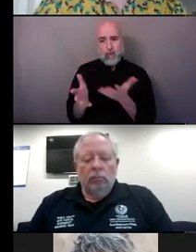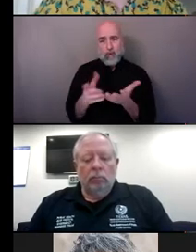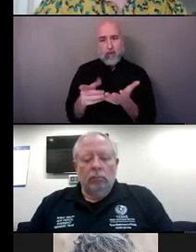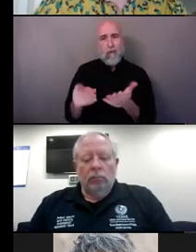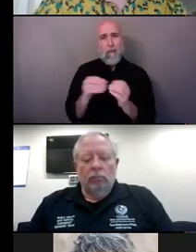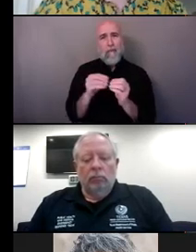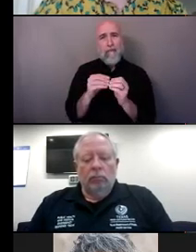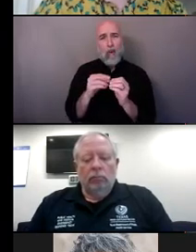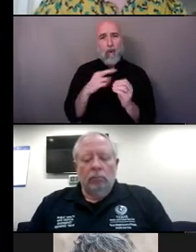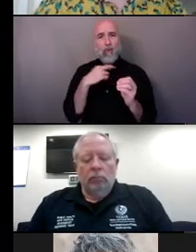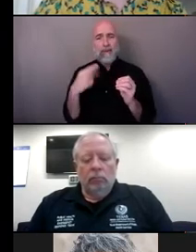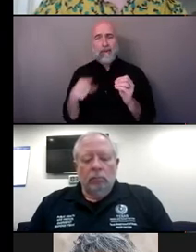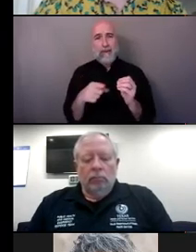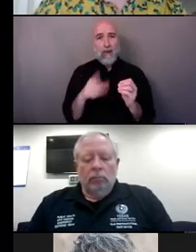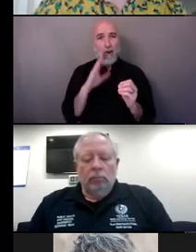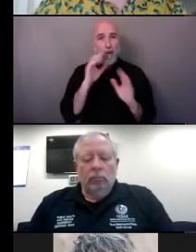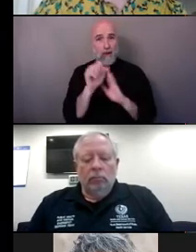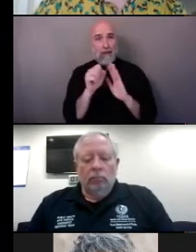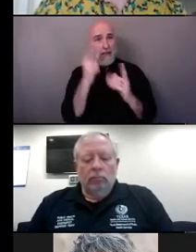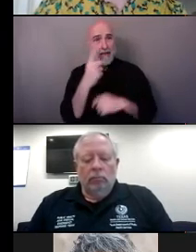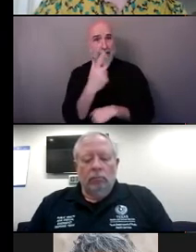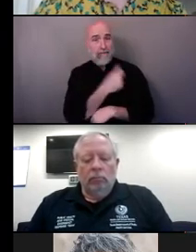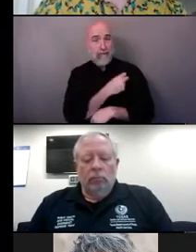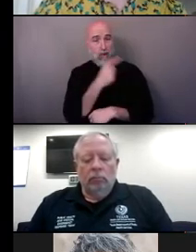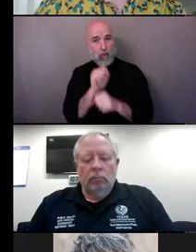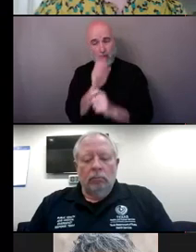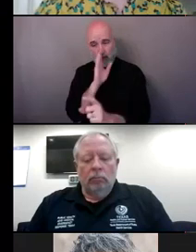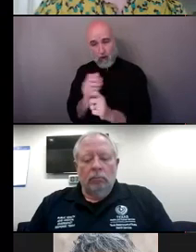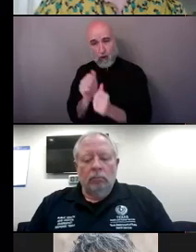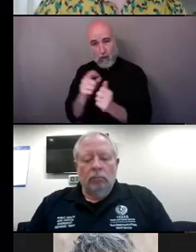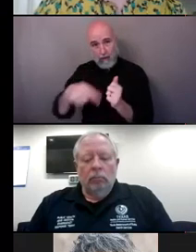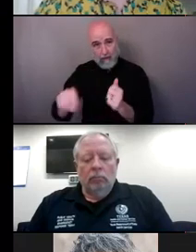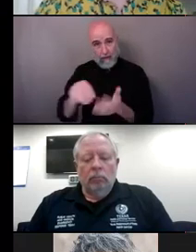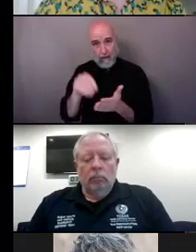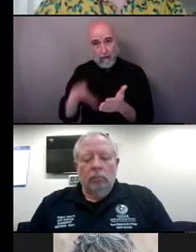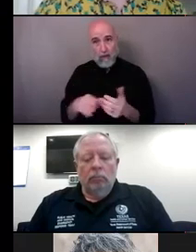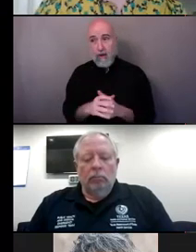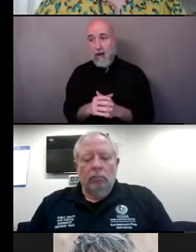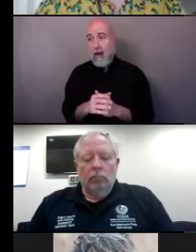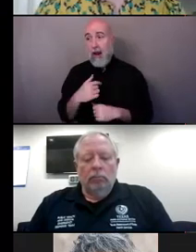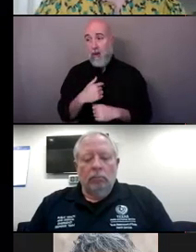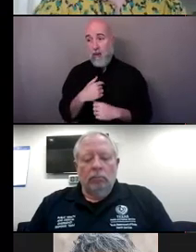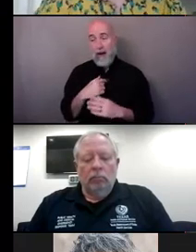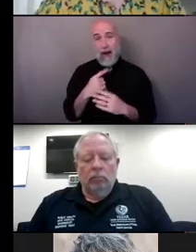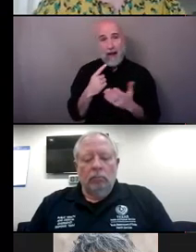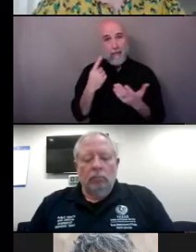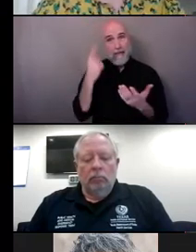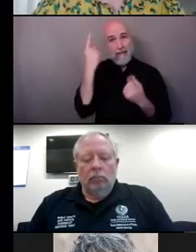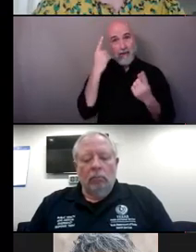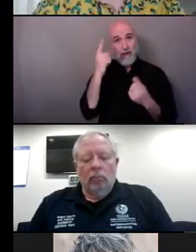COVID-19. Will the state consider vaccinating teachers who work directly with these students? Would I count as Group 1A?